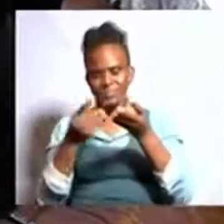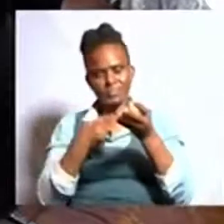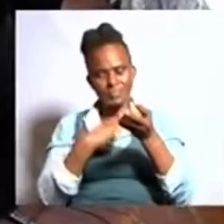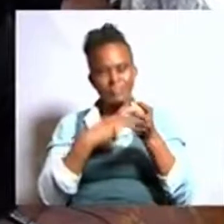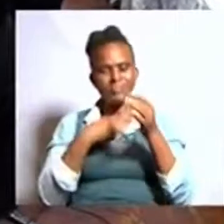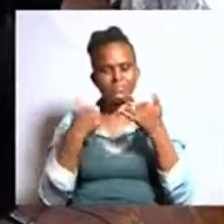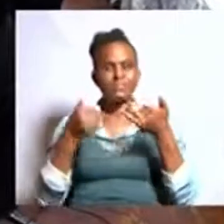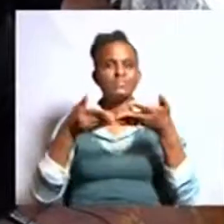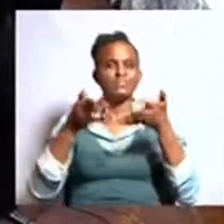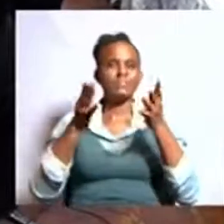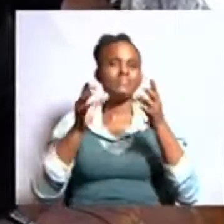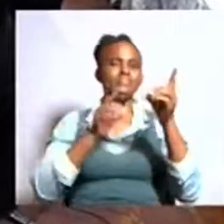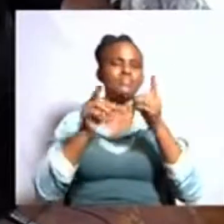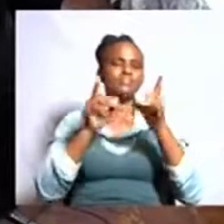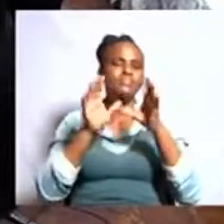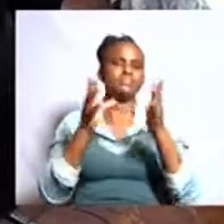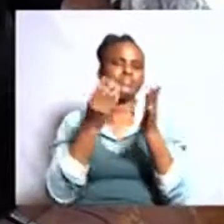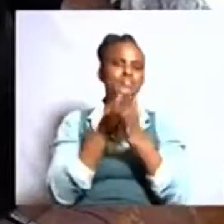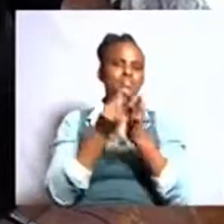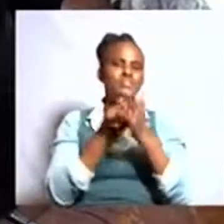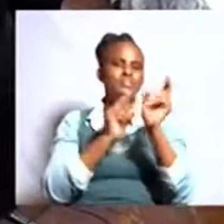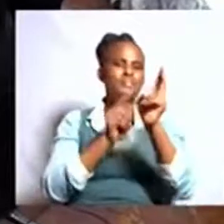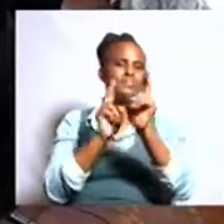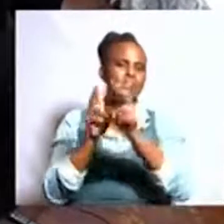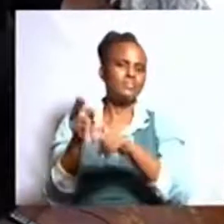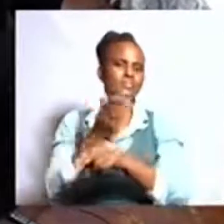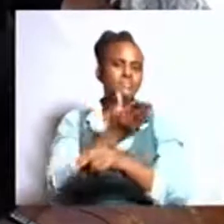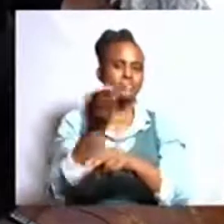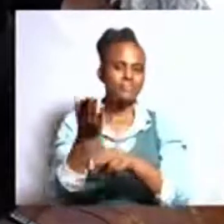allow the Director of Finance to respond to that.